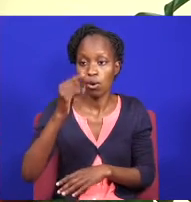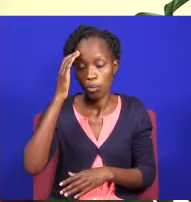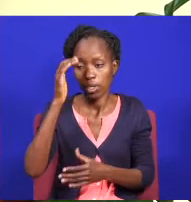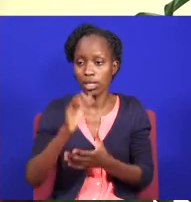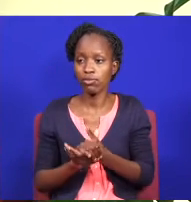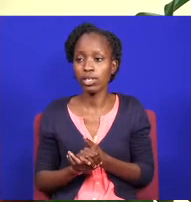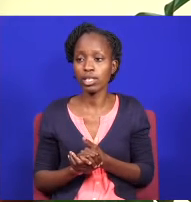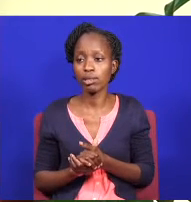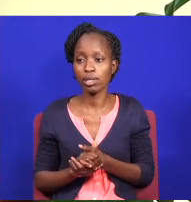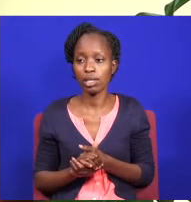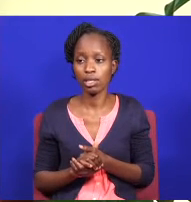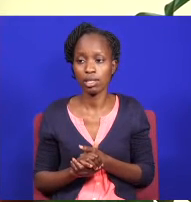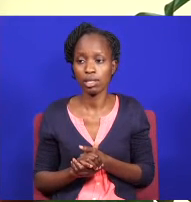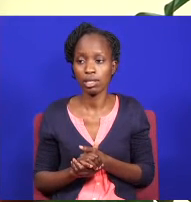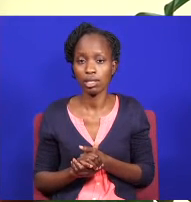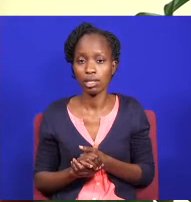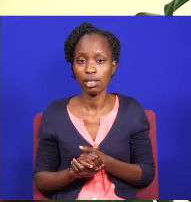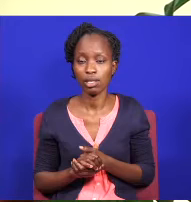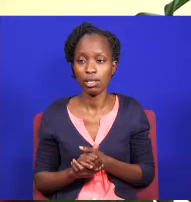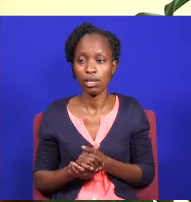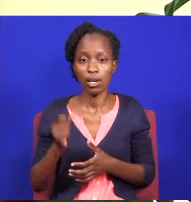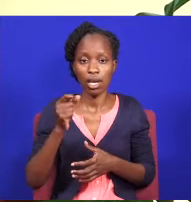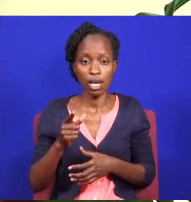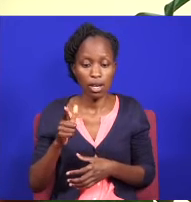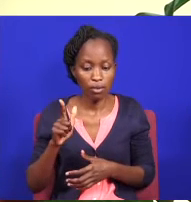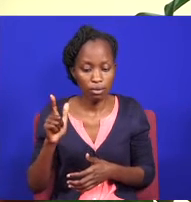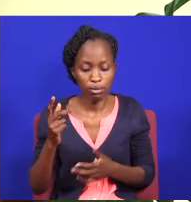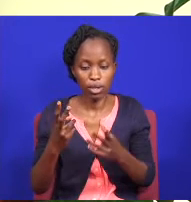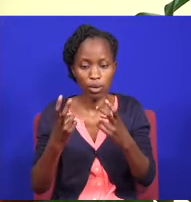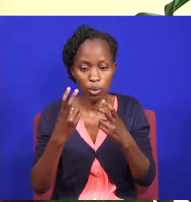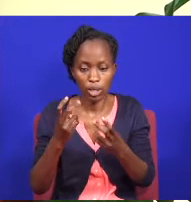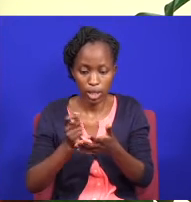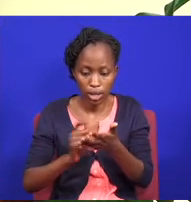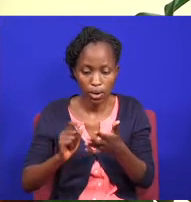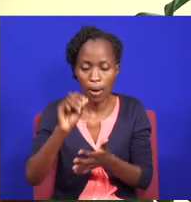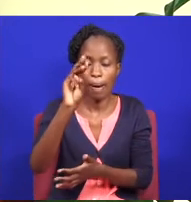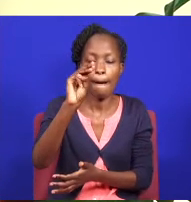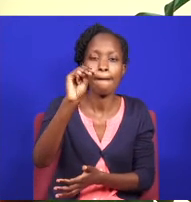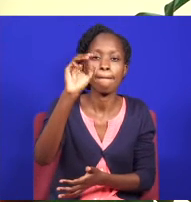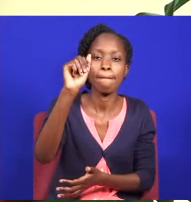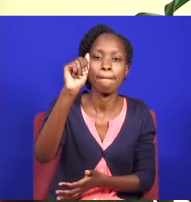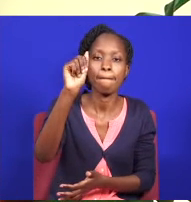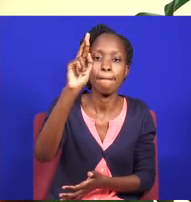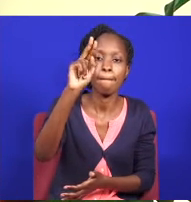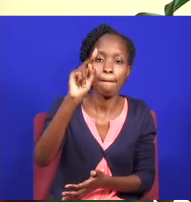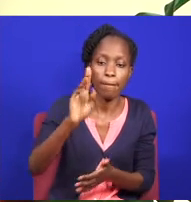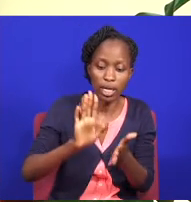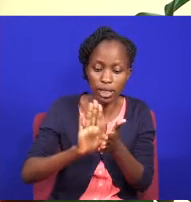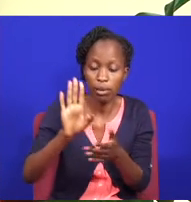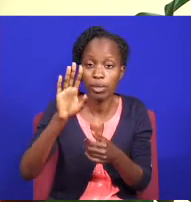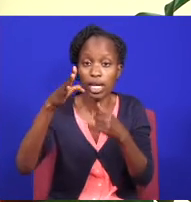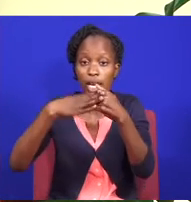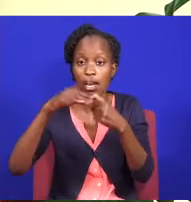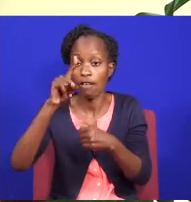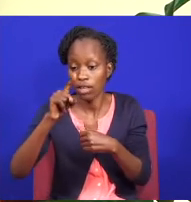much. Kindly guys, you are listening to us, write it down. Mark chapter 9, verse 23.